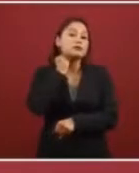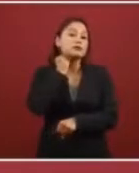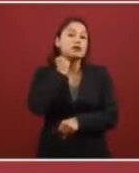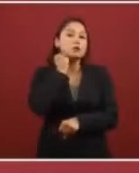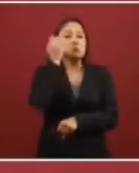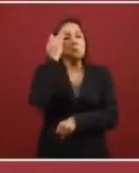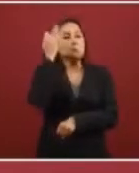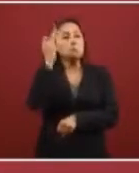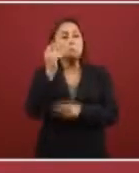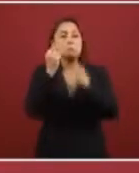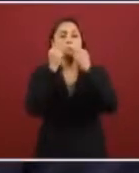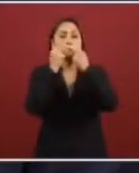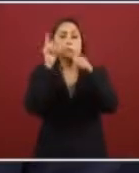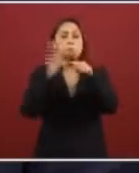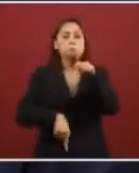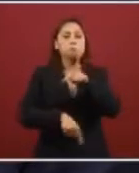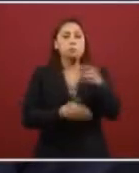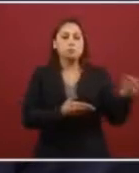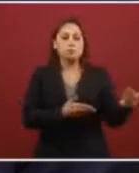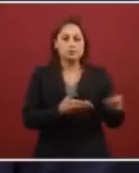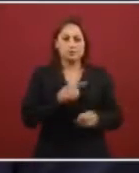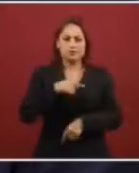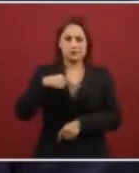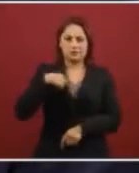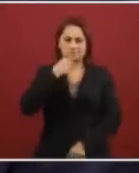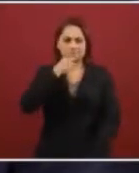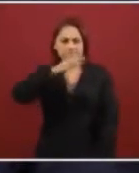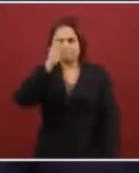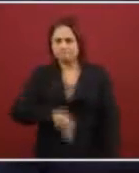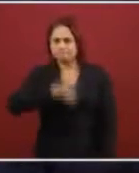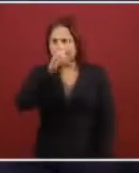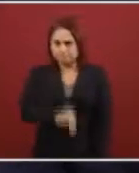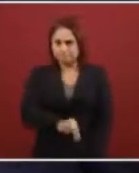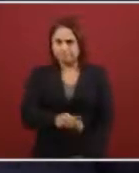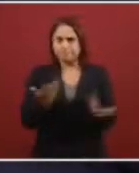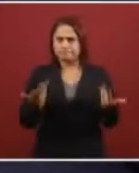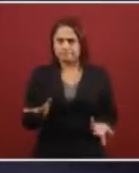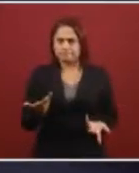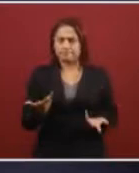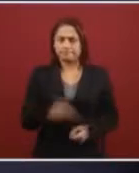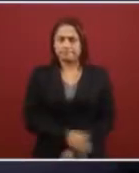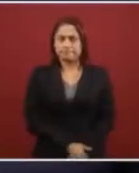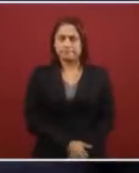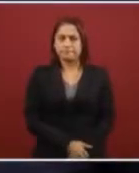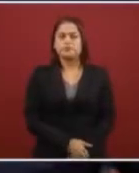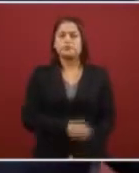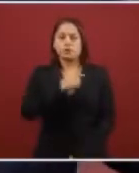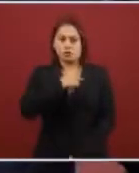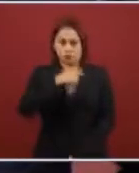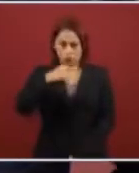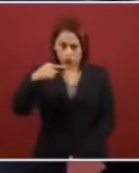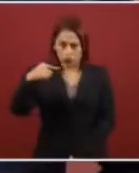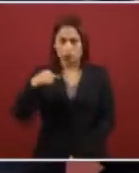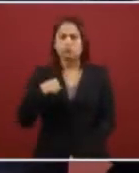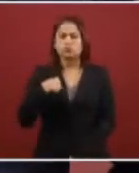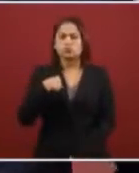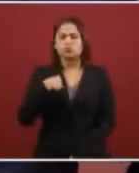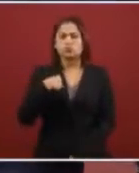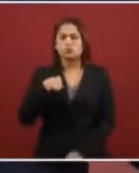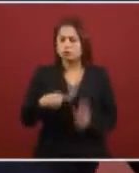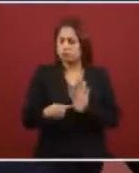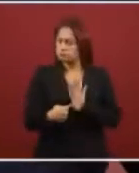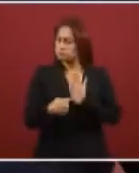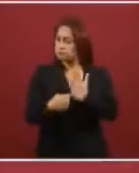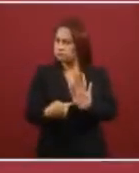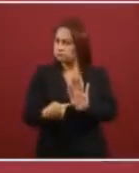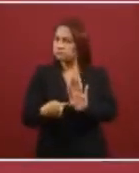no. Y en un acto de in an act of congruencia, los senadores congruence, volvieron